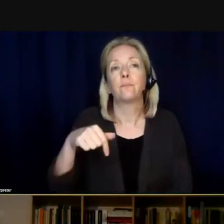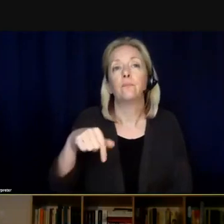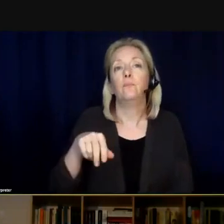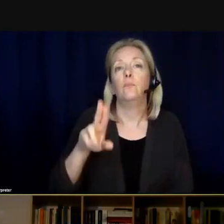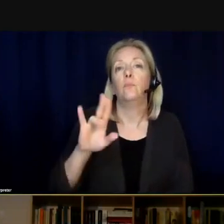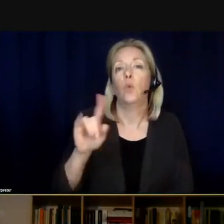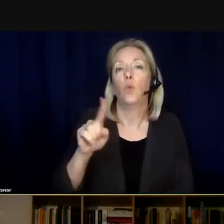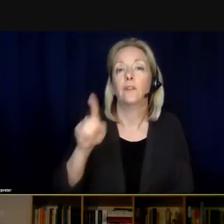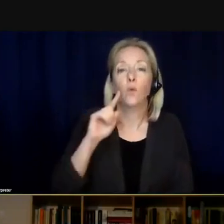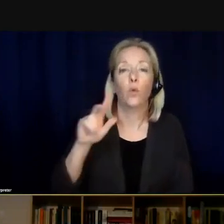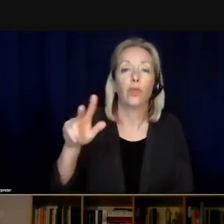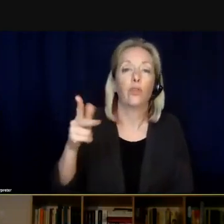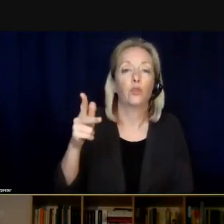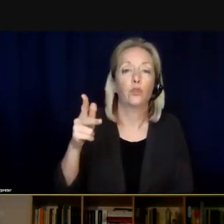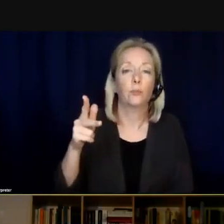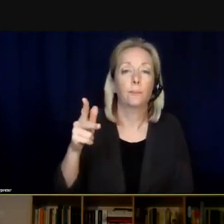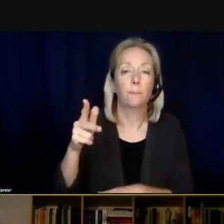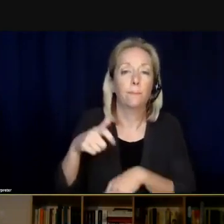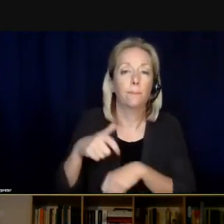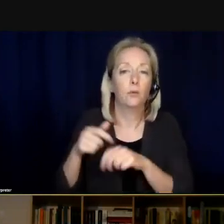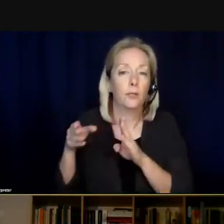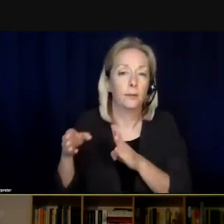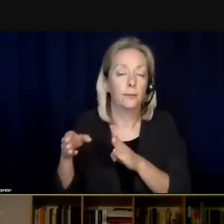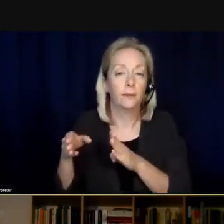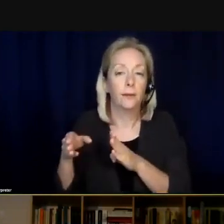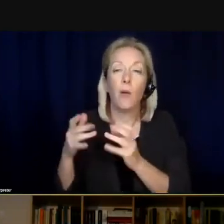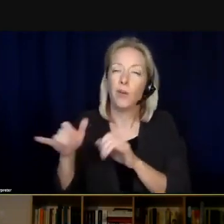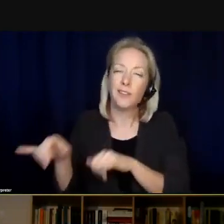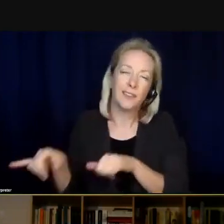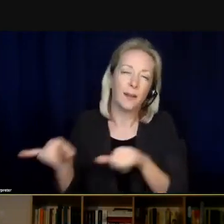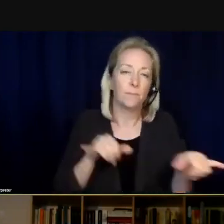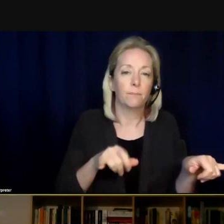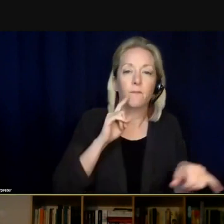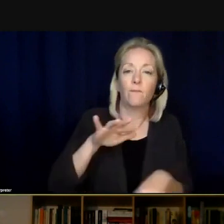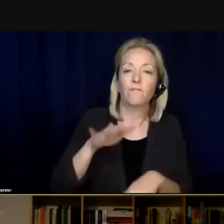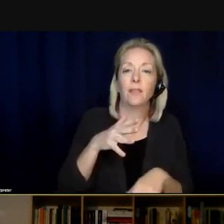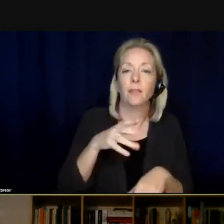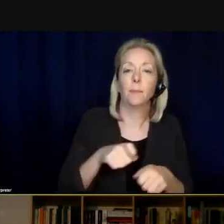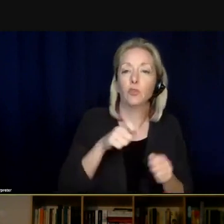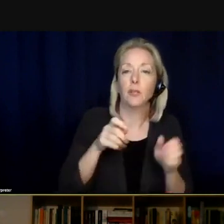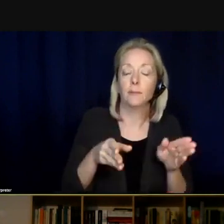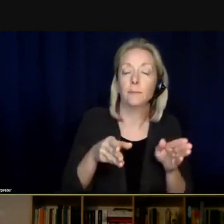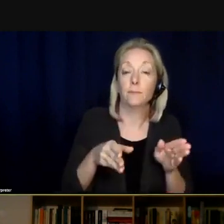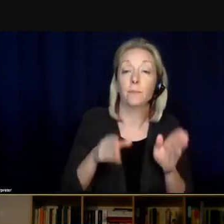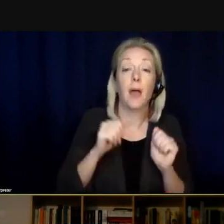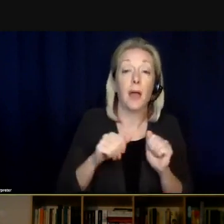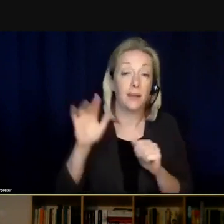period class, and I want to give the same quiz to the 5th period class. I can recall the quiz and just assign